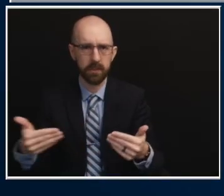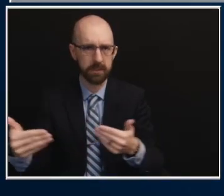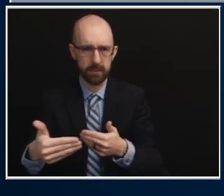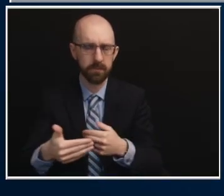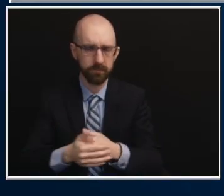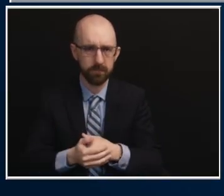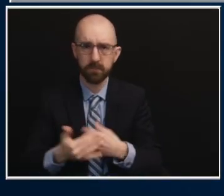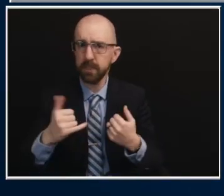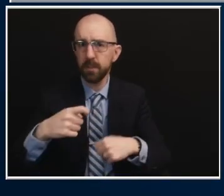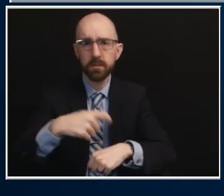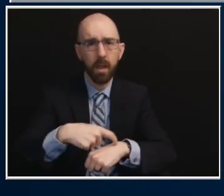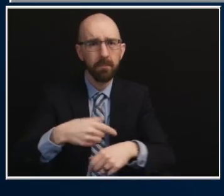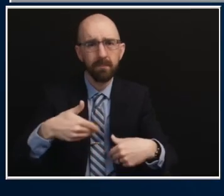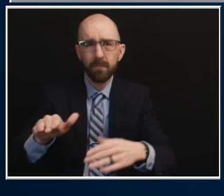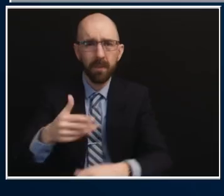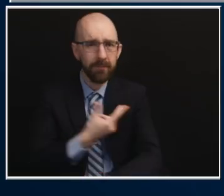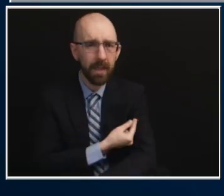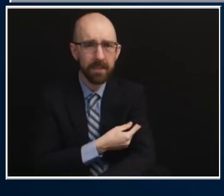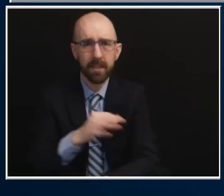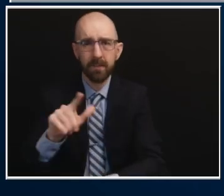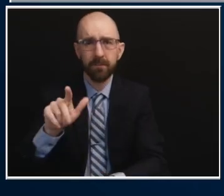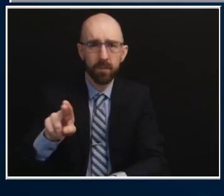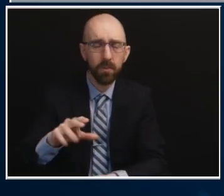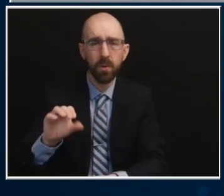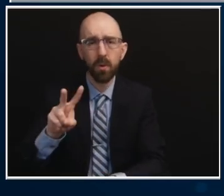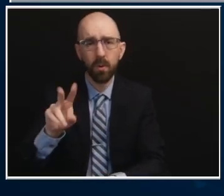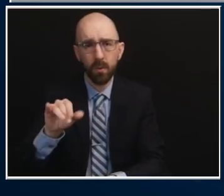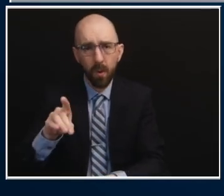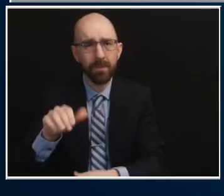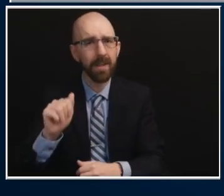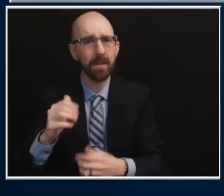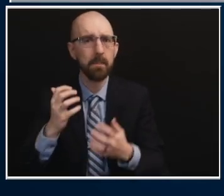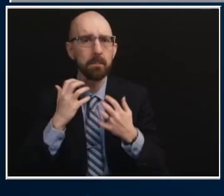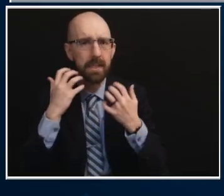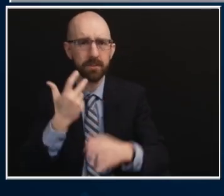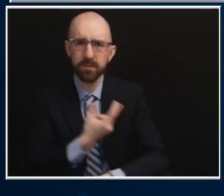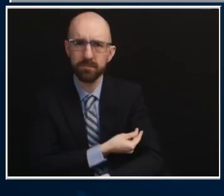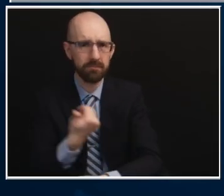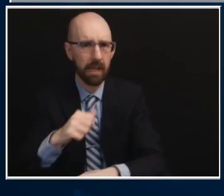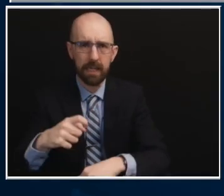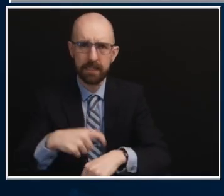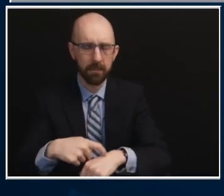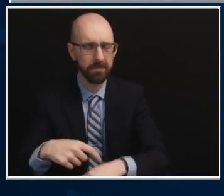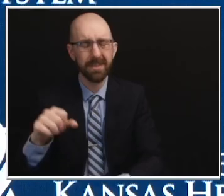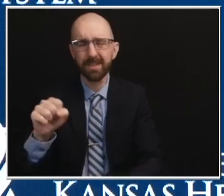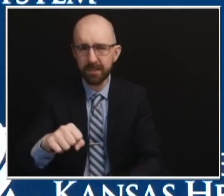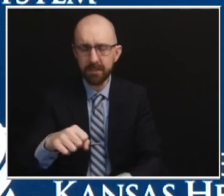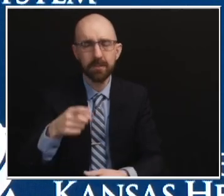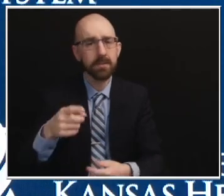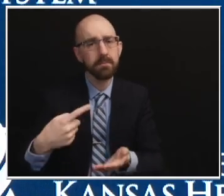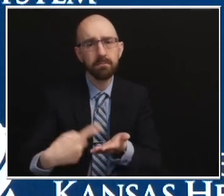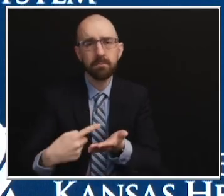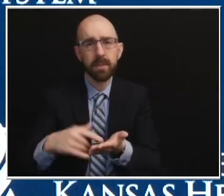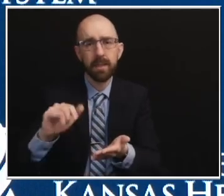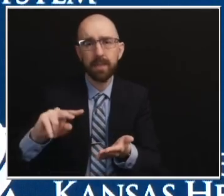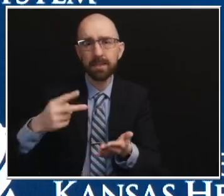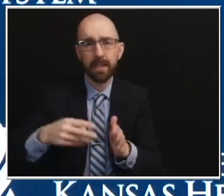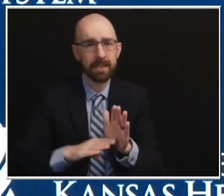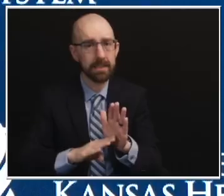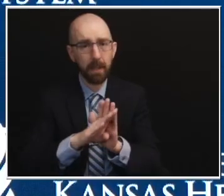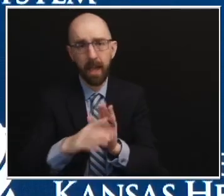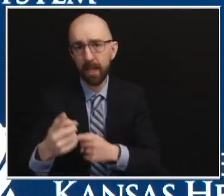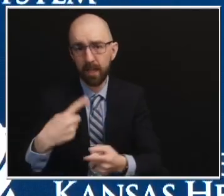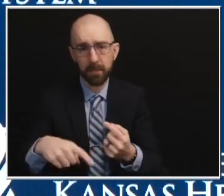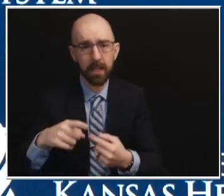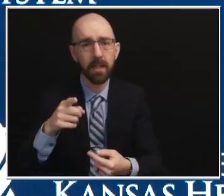your vaccine. Flu, COVID, and you always can get your measles. Yeah, absolutely. You know, again, you talked about that second spike coming through. Although it is